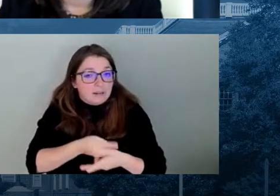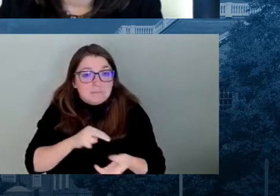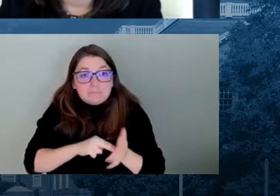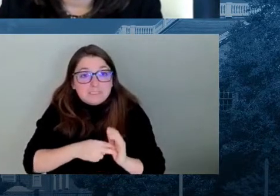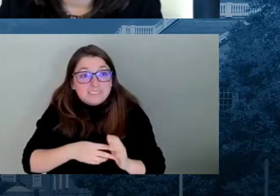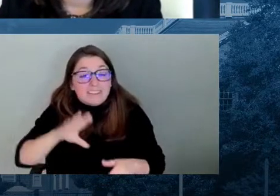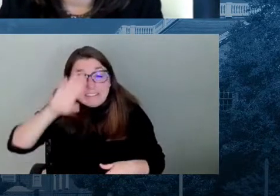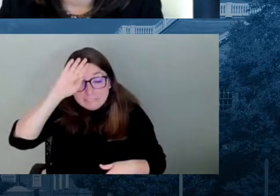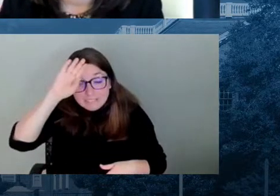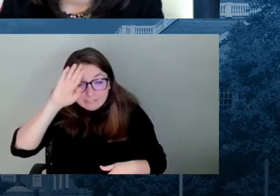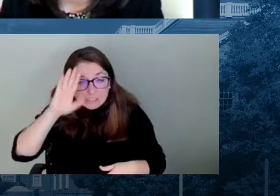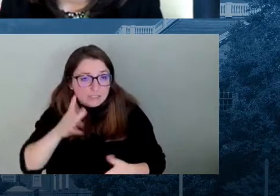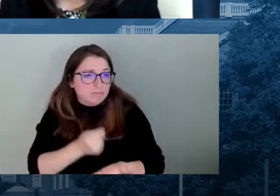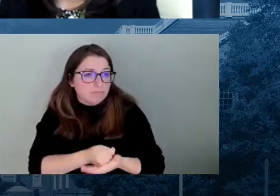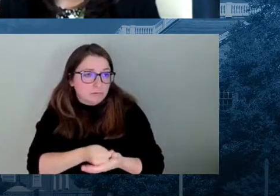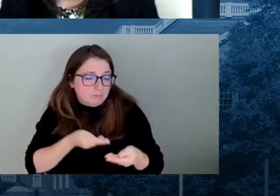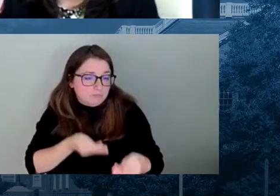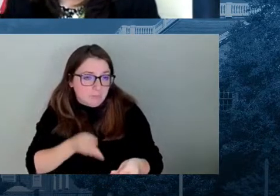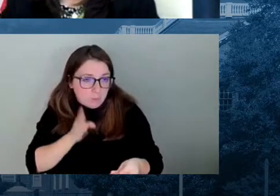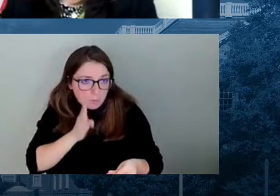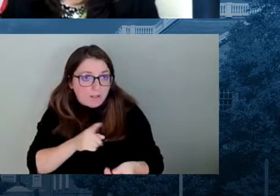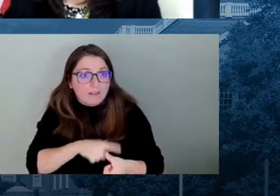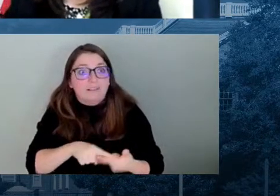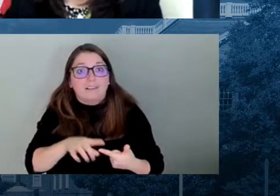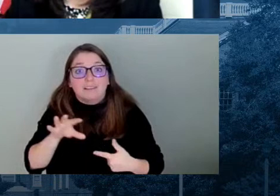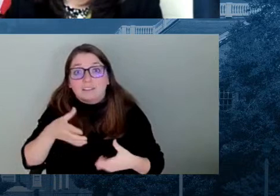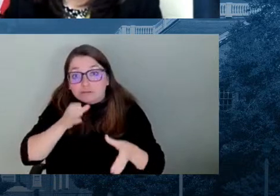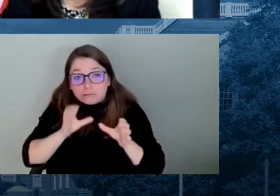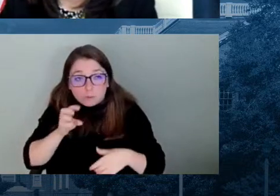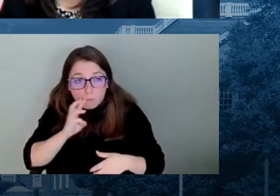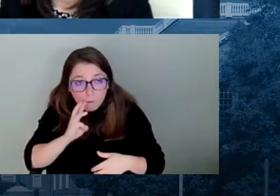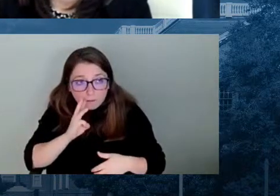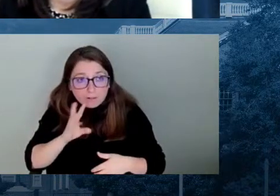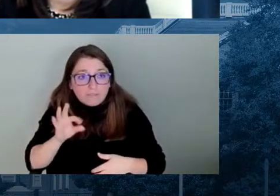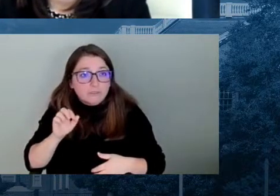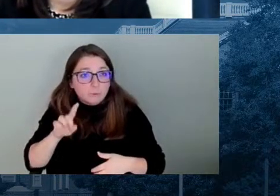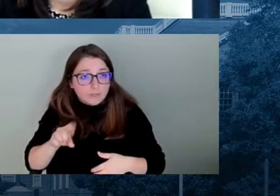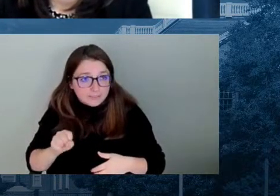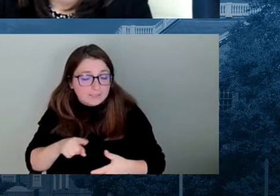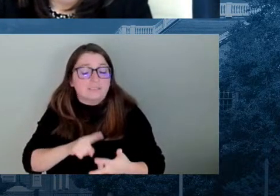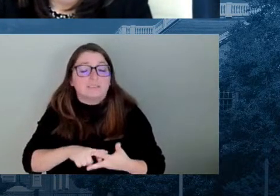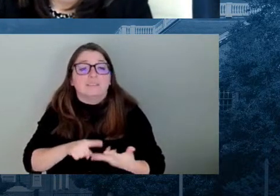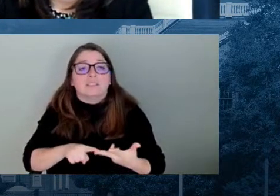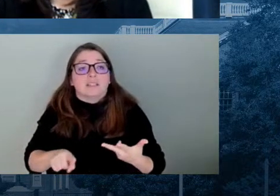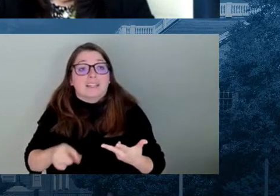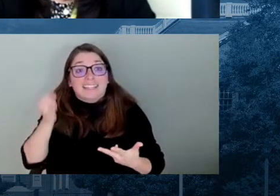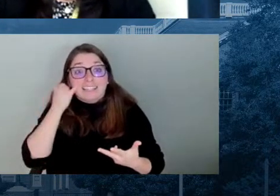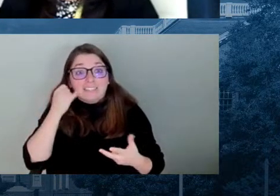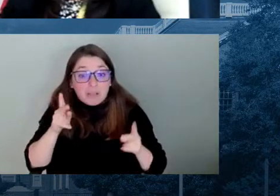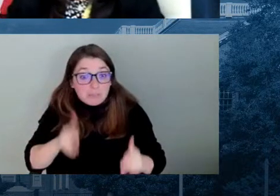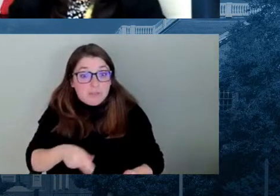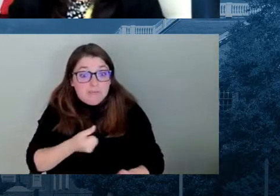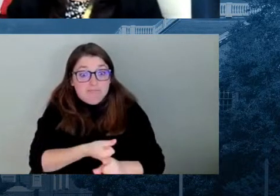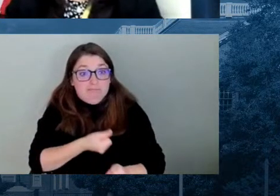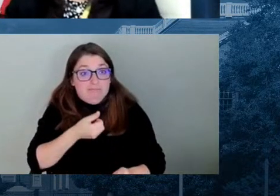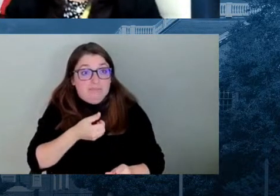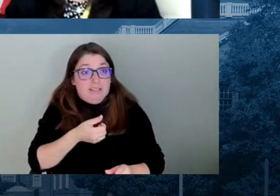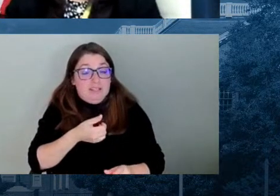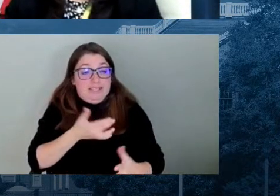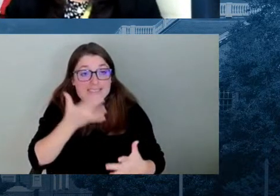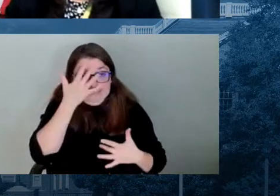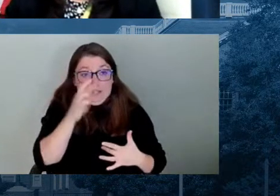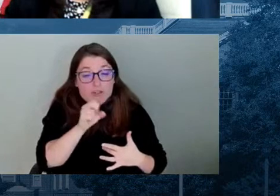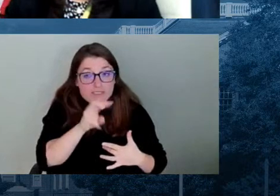plenty of fluids to the person that is ill. If a person is hospitalized with RSV, it is generally because they are